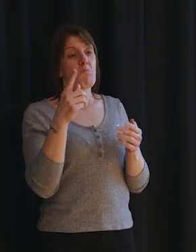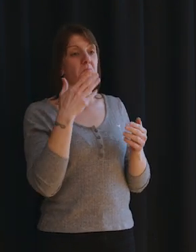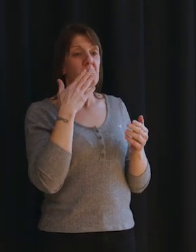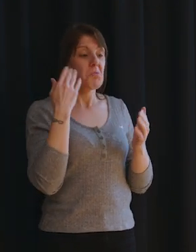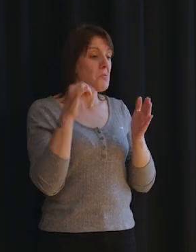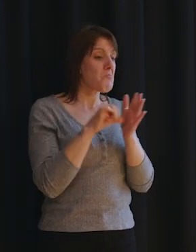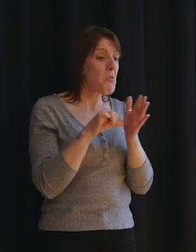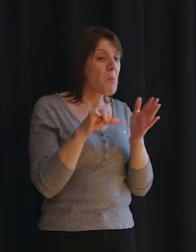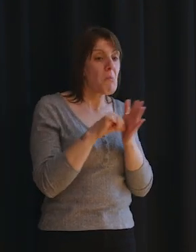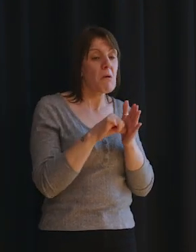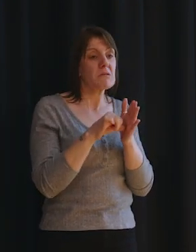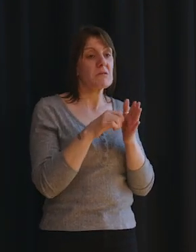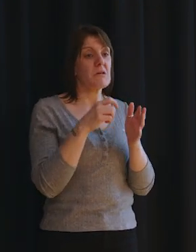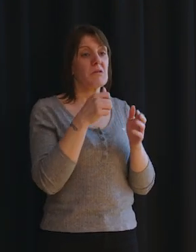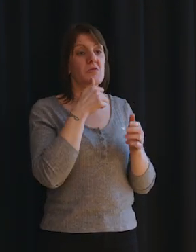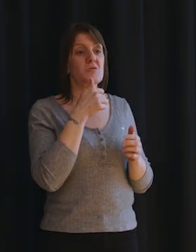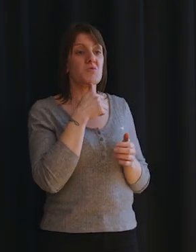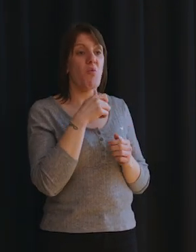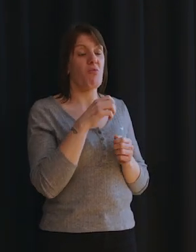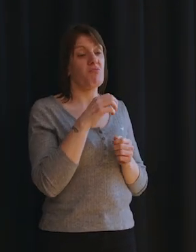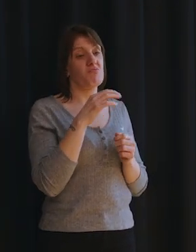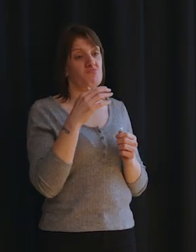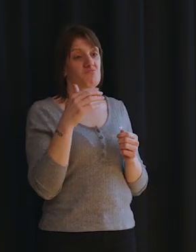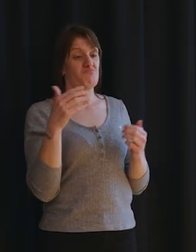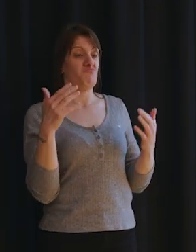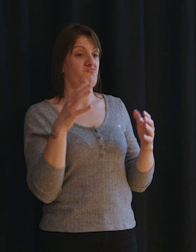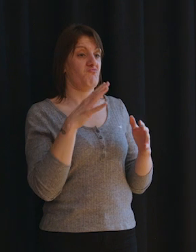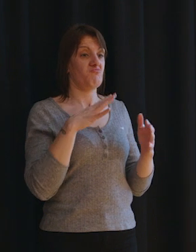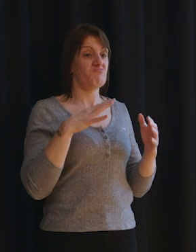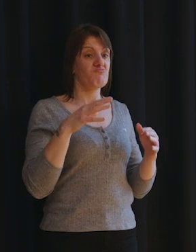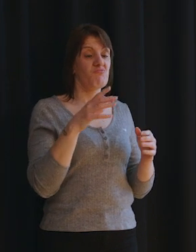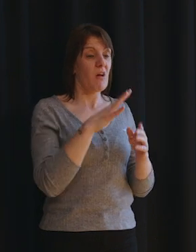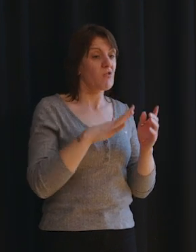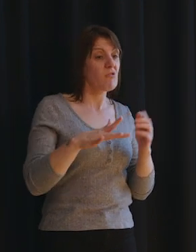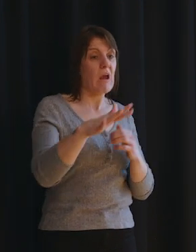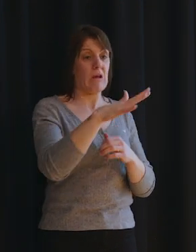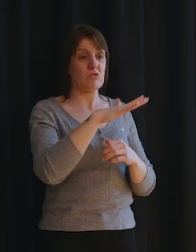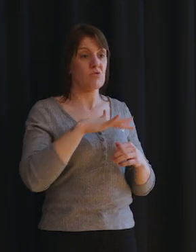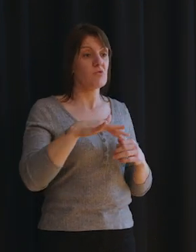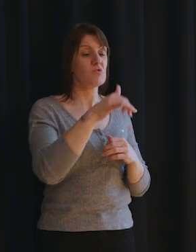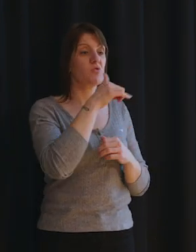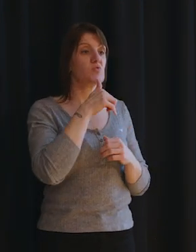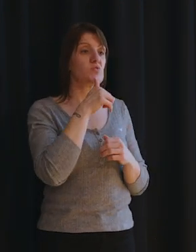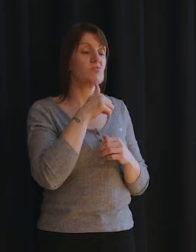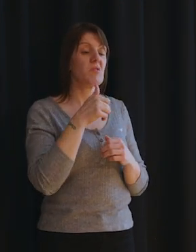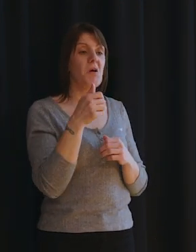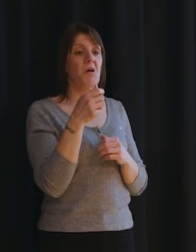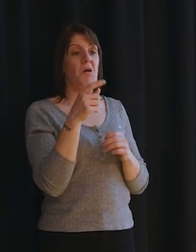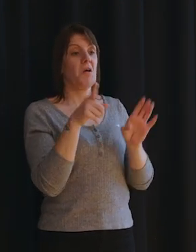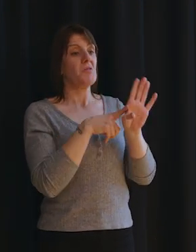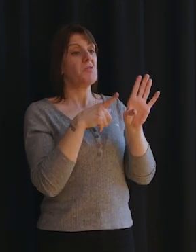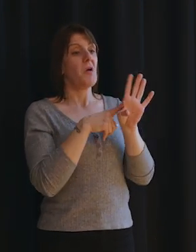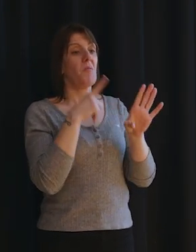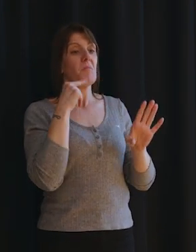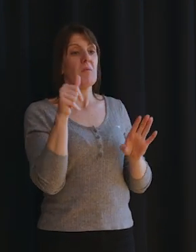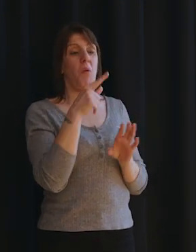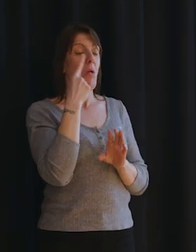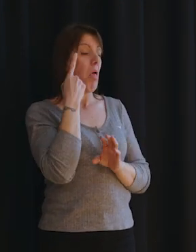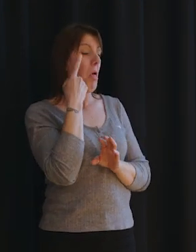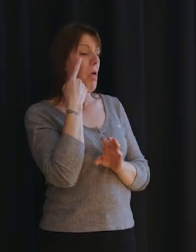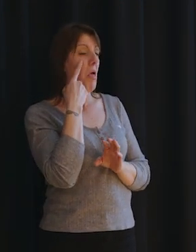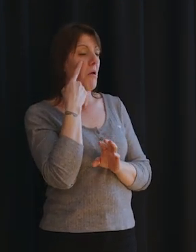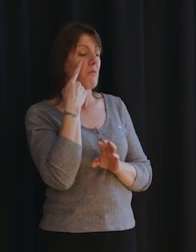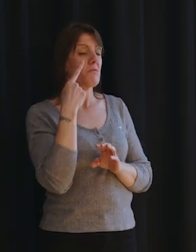might determine that as kind of recreational use. Some young people see drugs as kind of benefit, whether that's